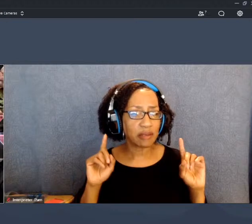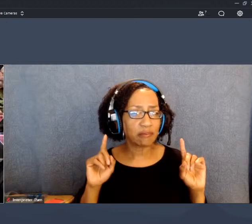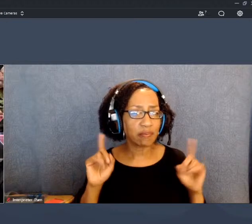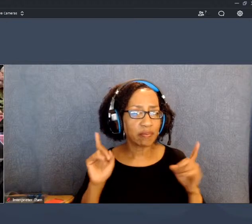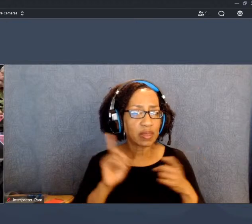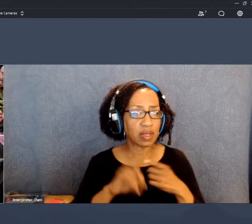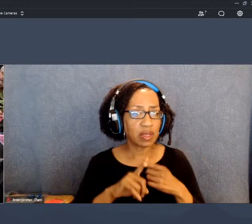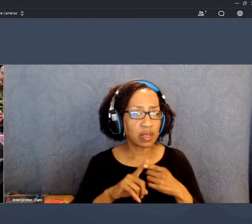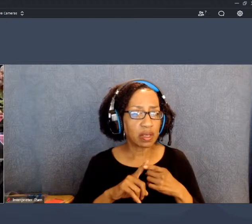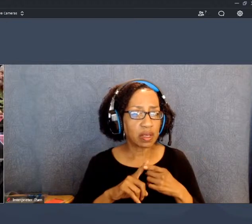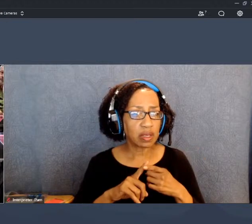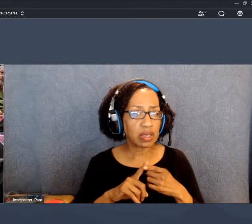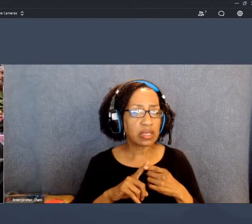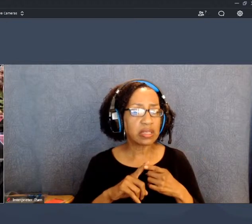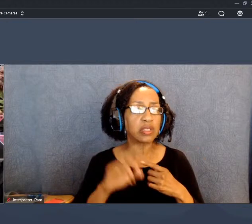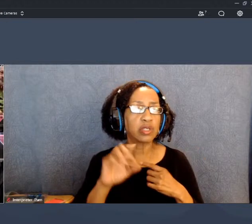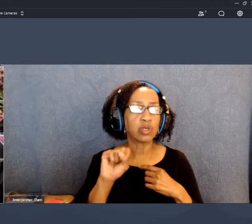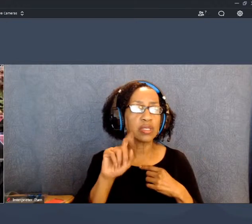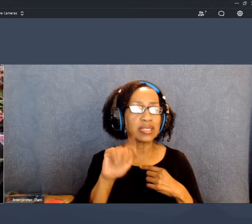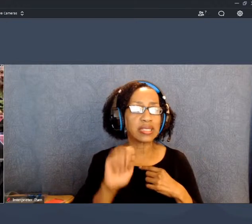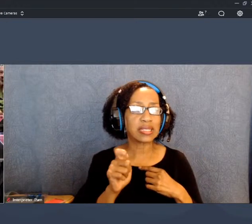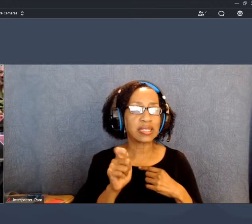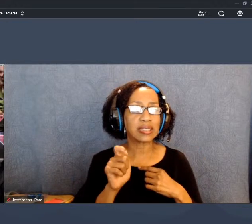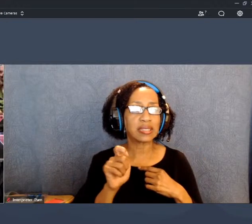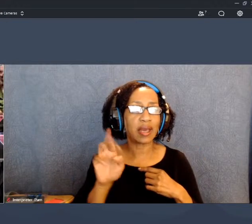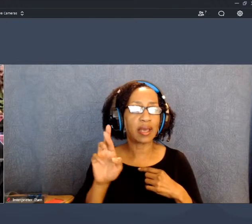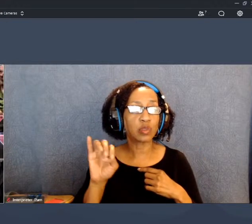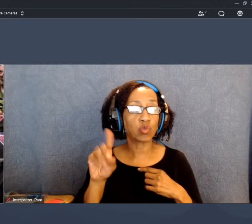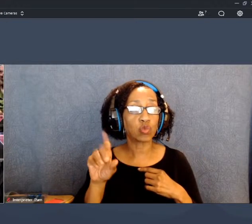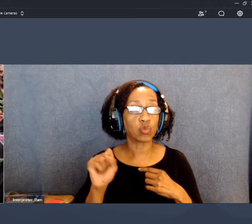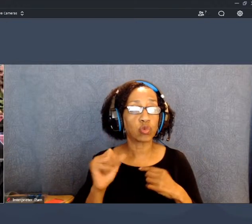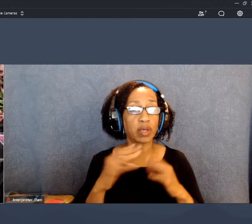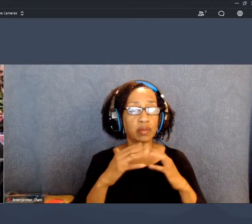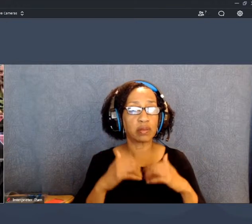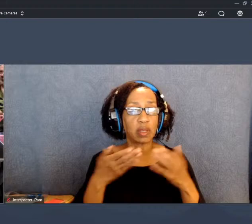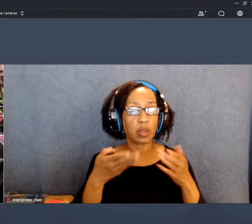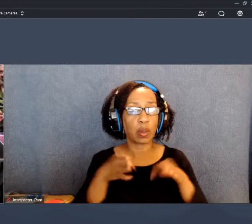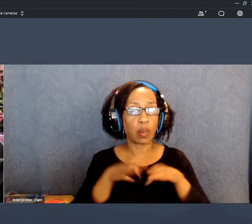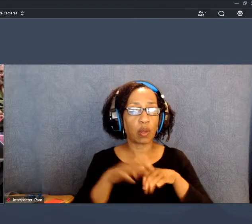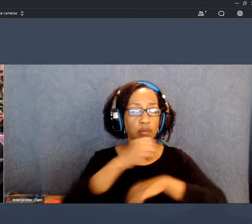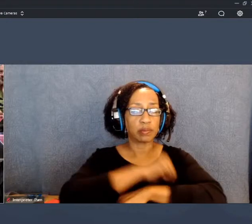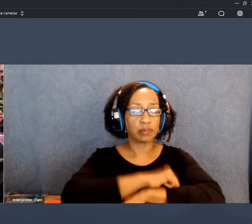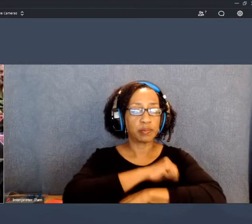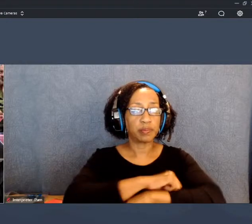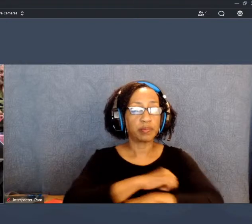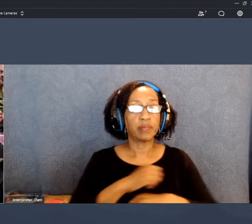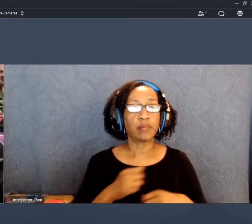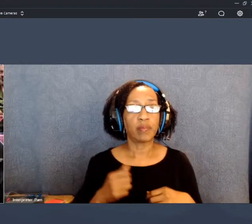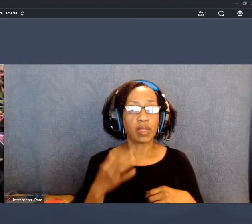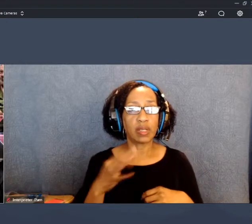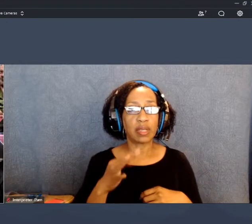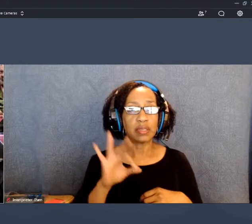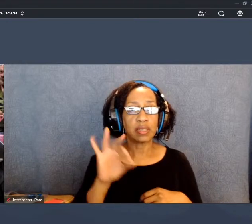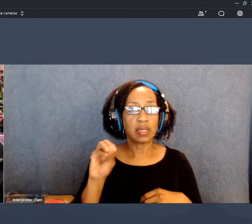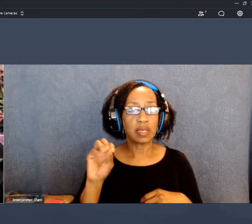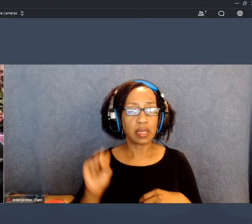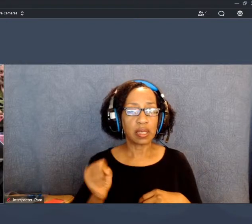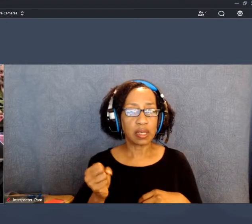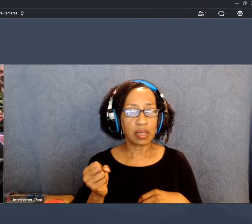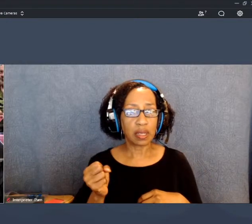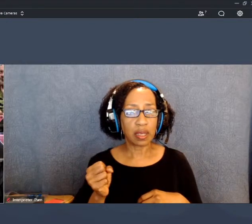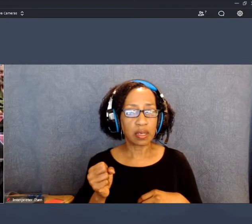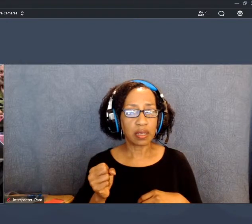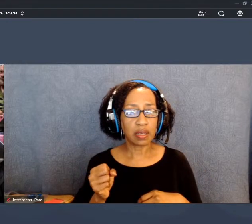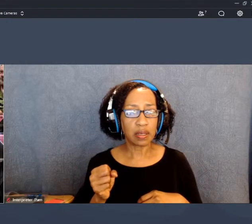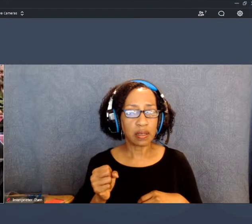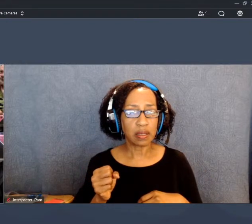of tax records. And whereas upon reuniting in 1990, the Temprees released a